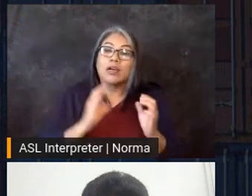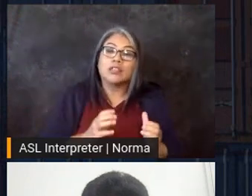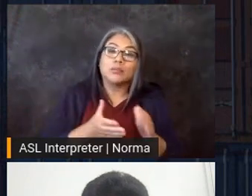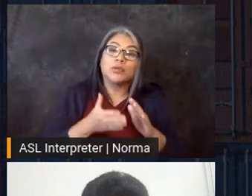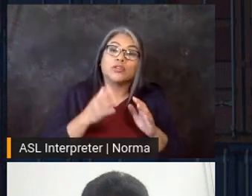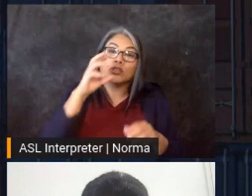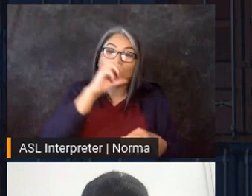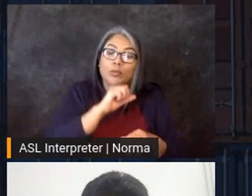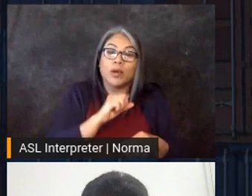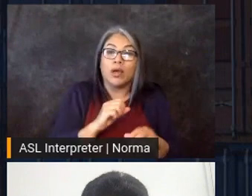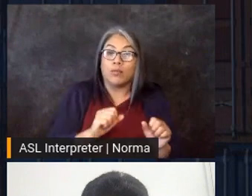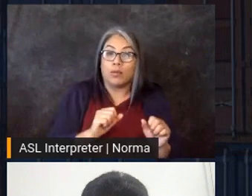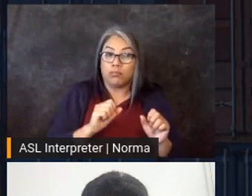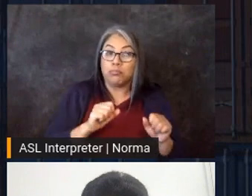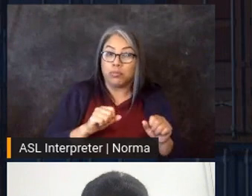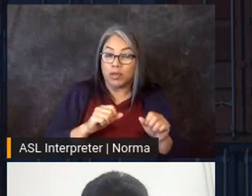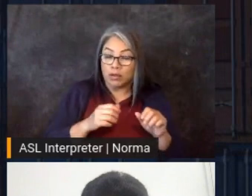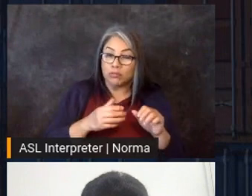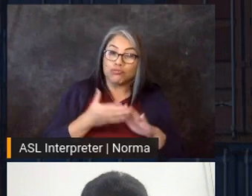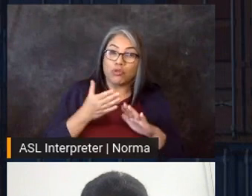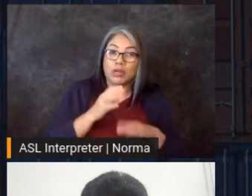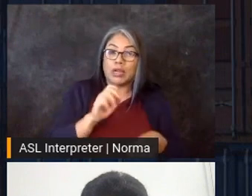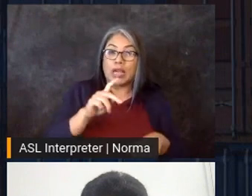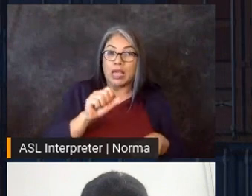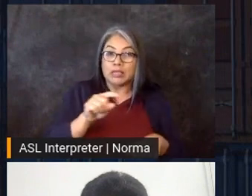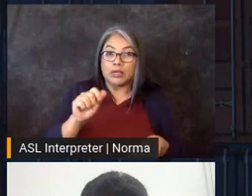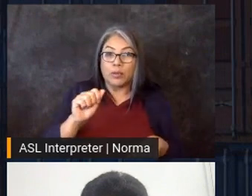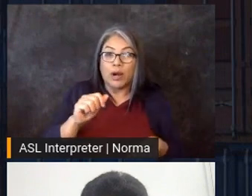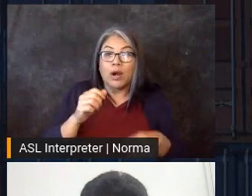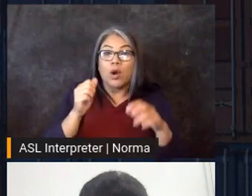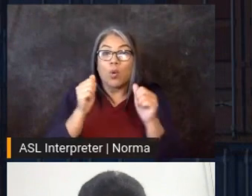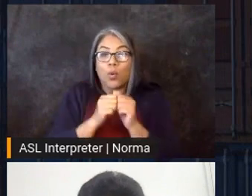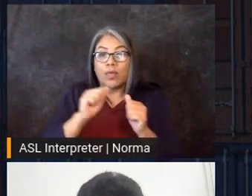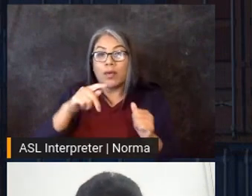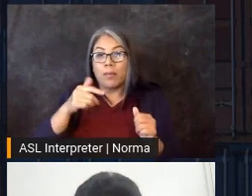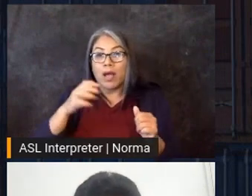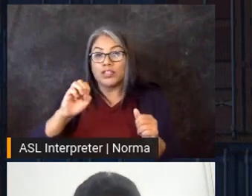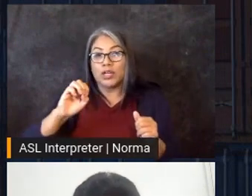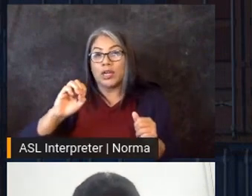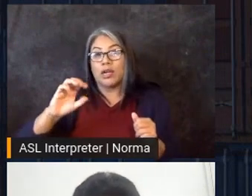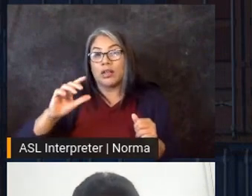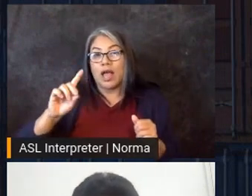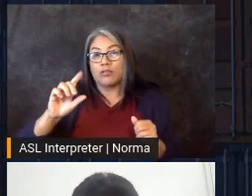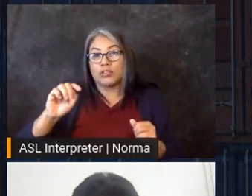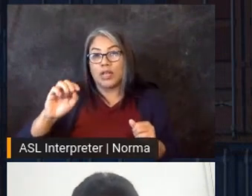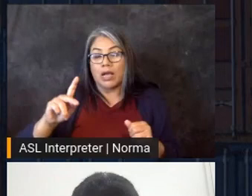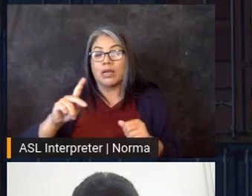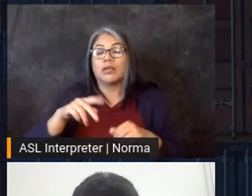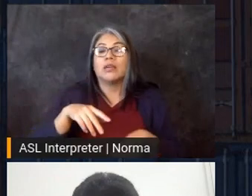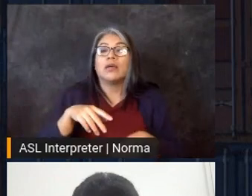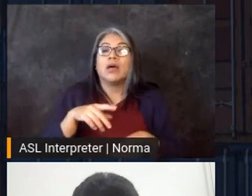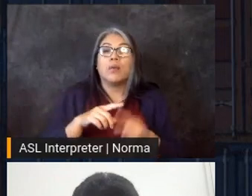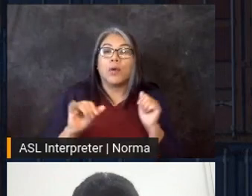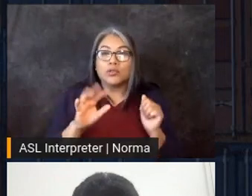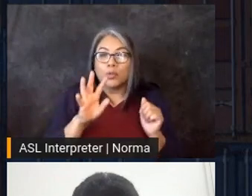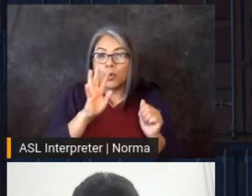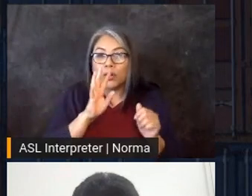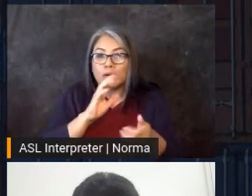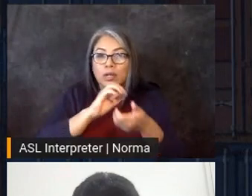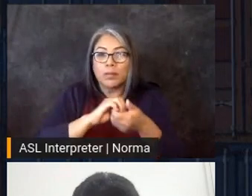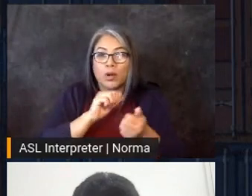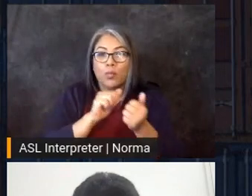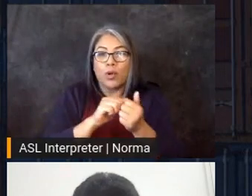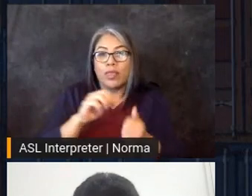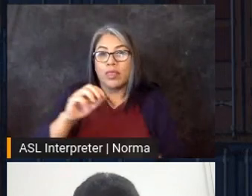run EKS Anywhere on their Apache Cloud Stack environments on premises. We're also collaborating with Nutanix to help